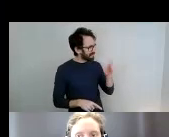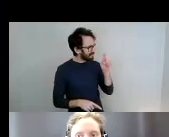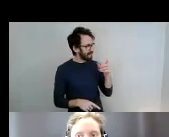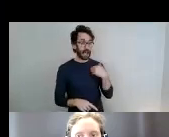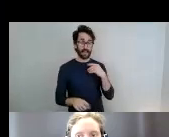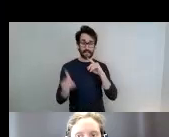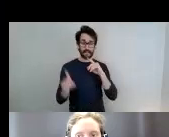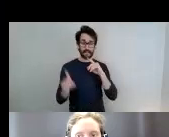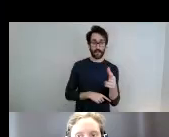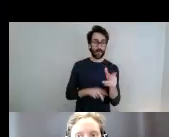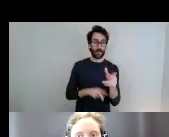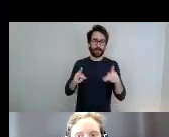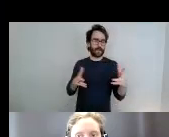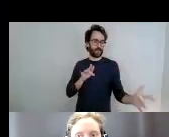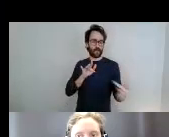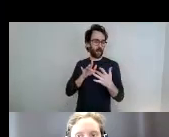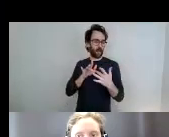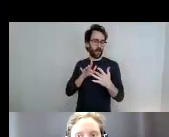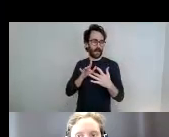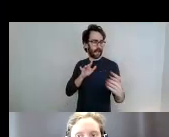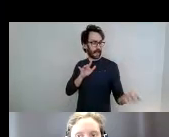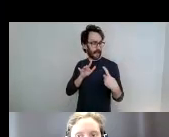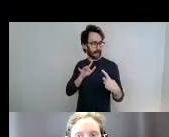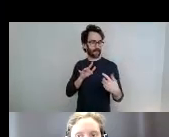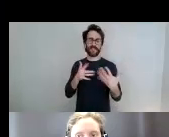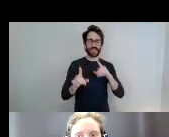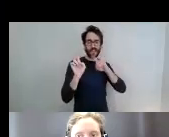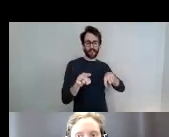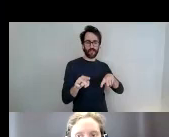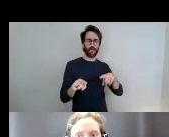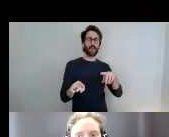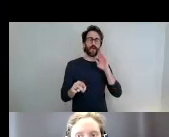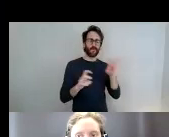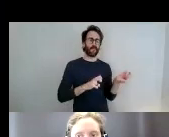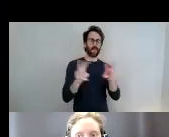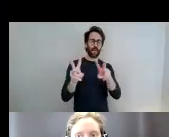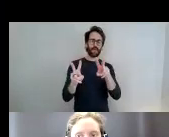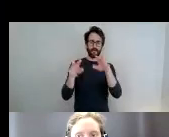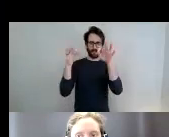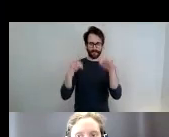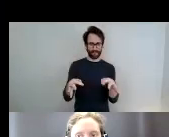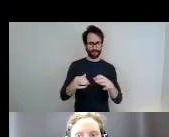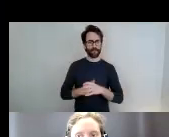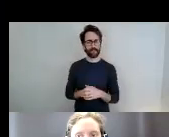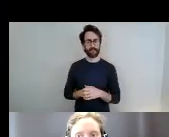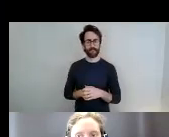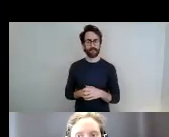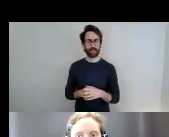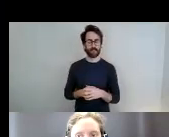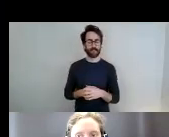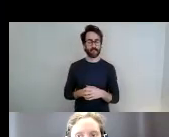because somebody's already reached out to us and asked that question. And then lastly, you can sign up